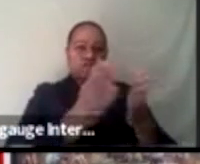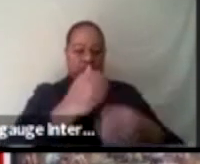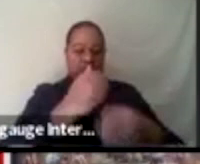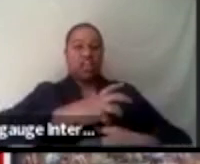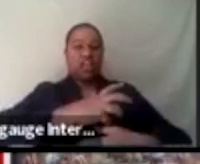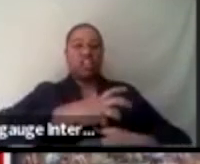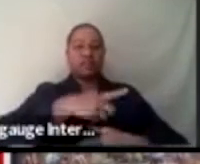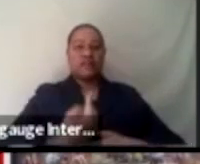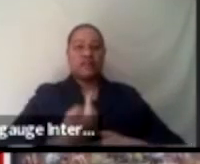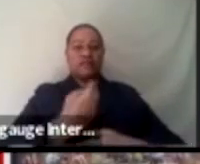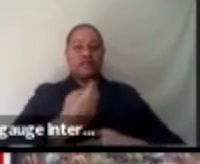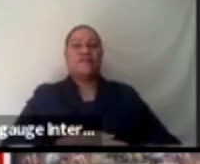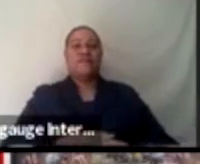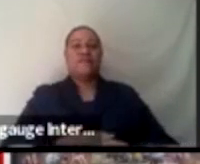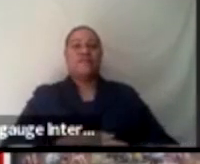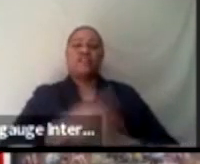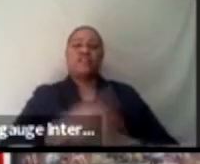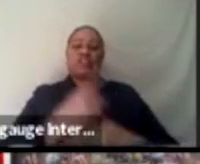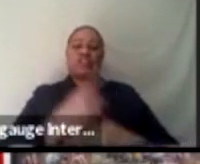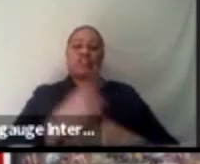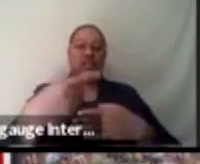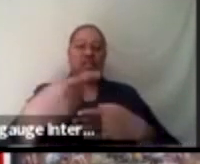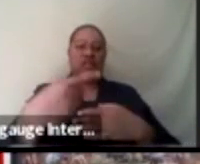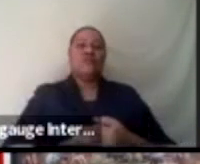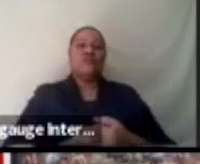and sail around the storms.